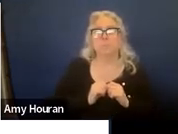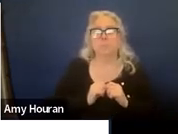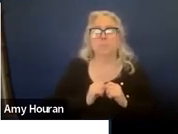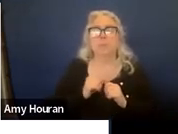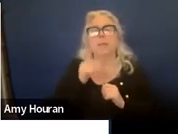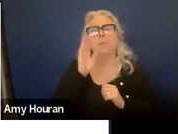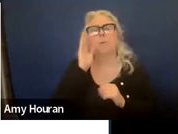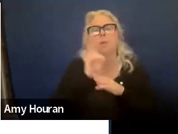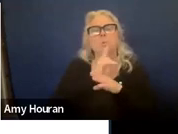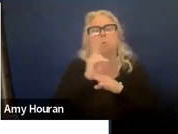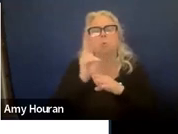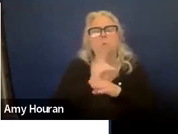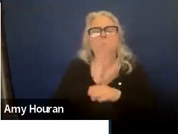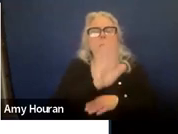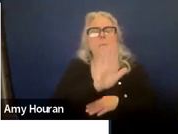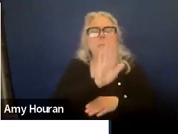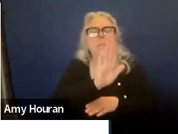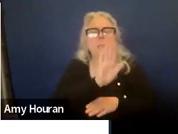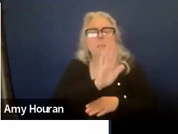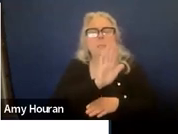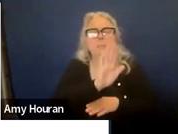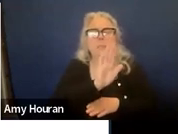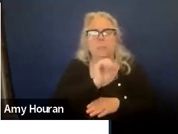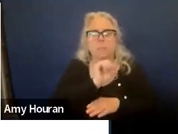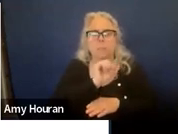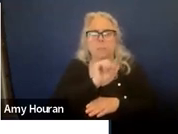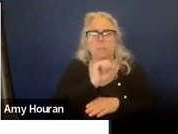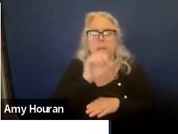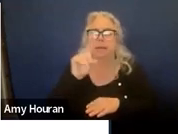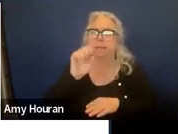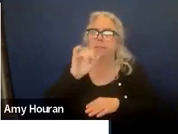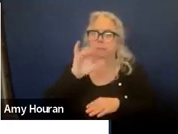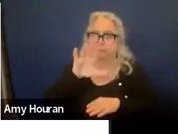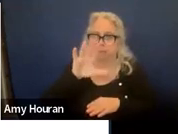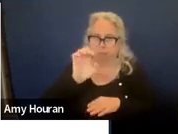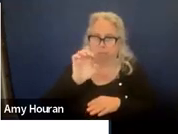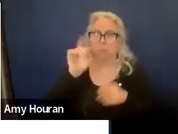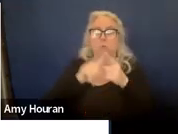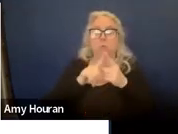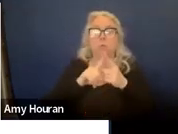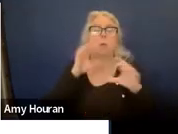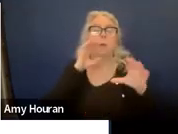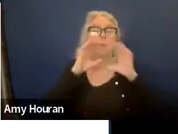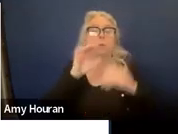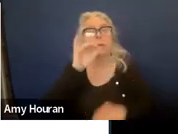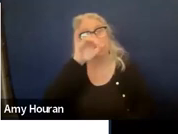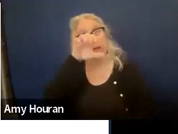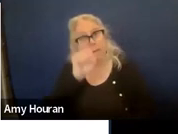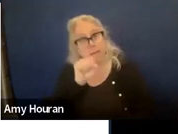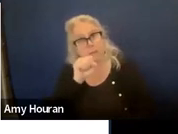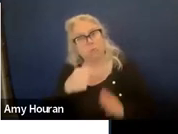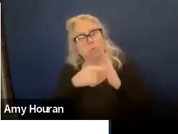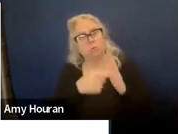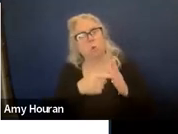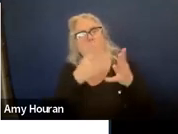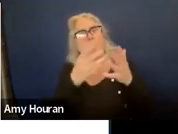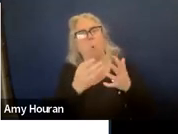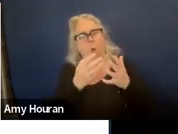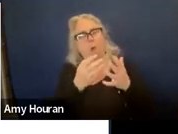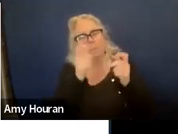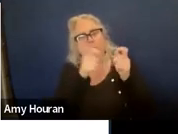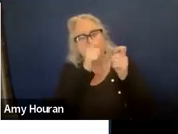He'll use his device to communicate yes to indicate desire for an item